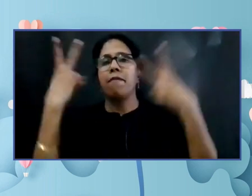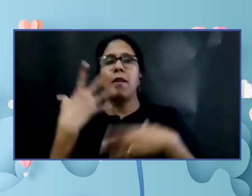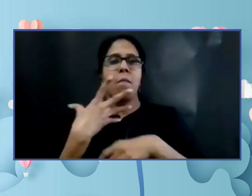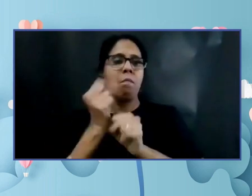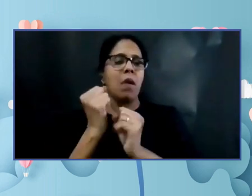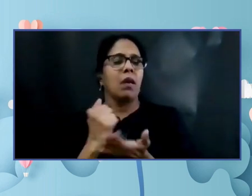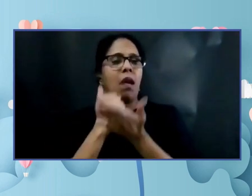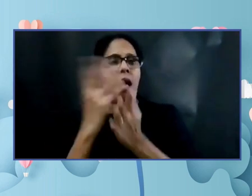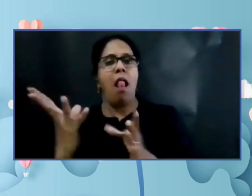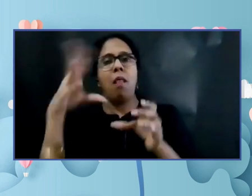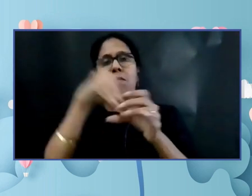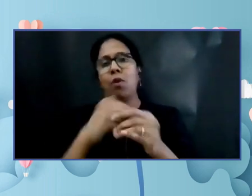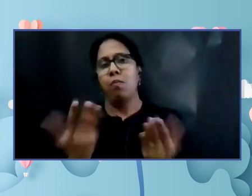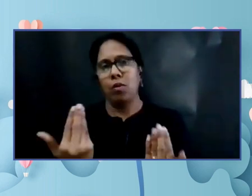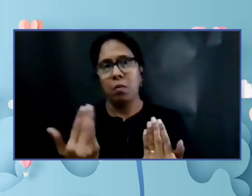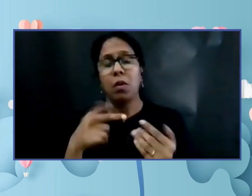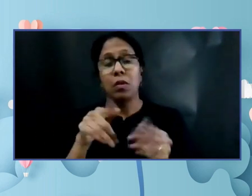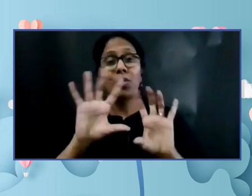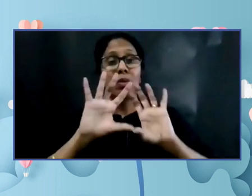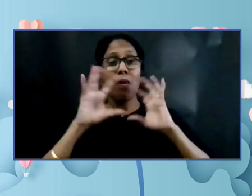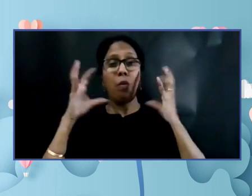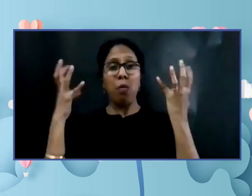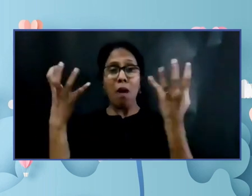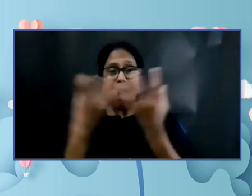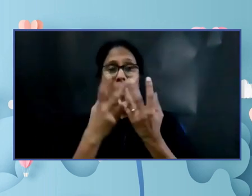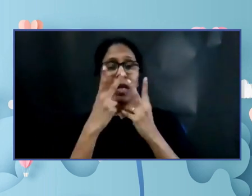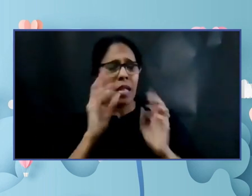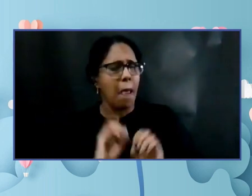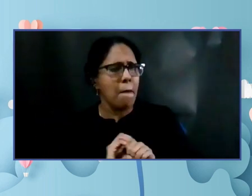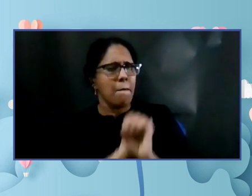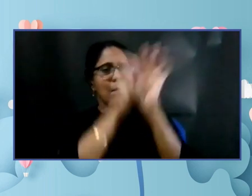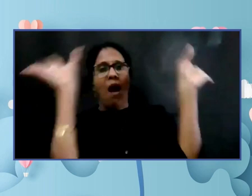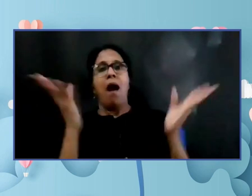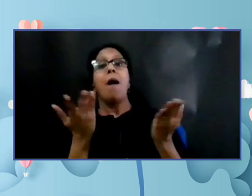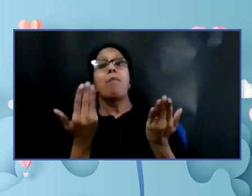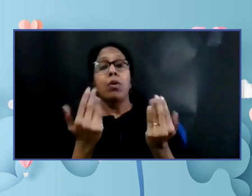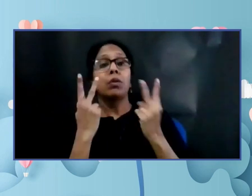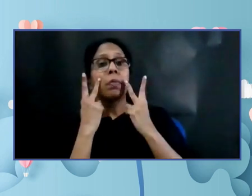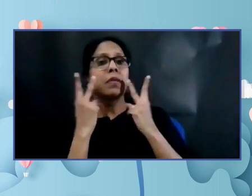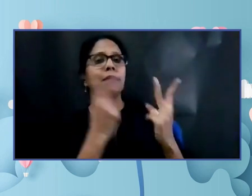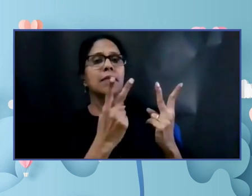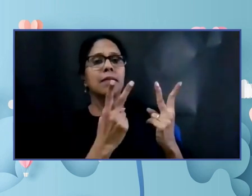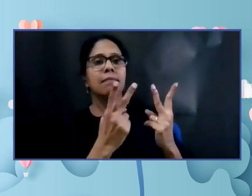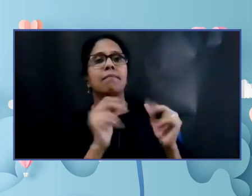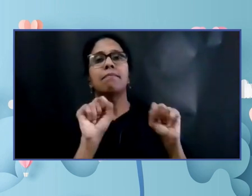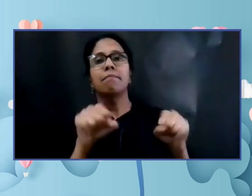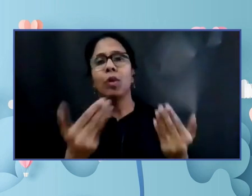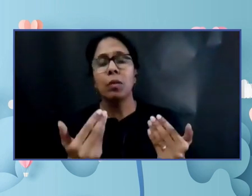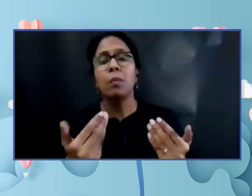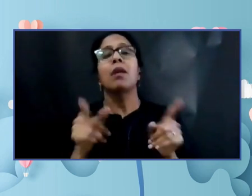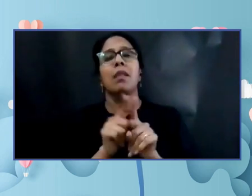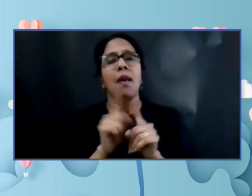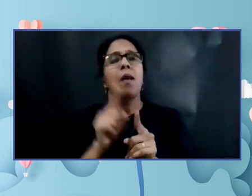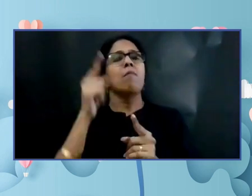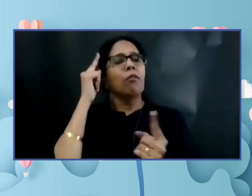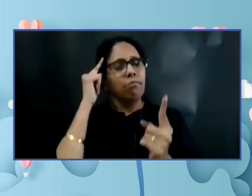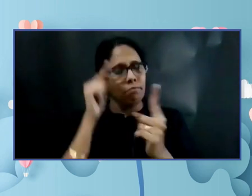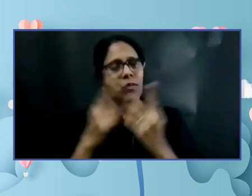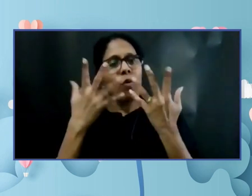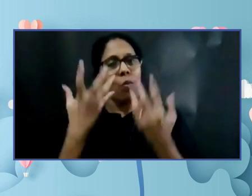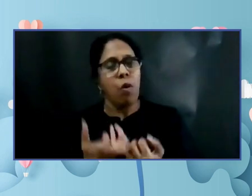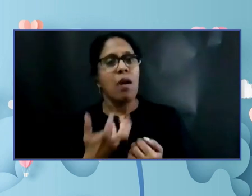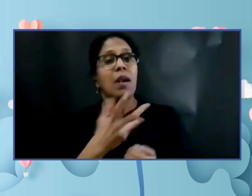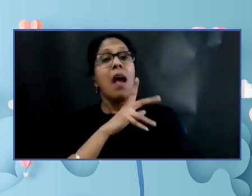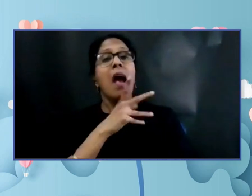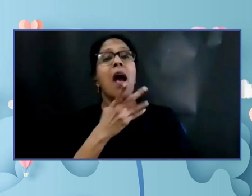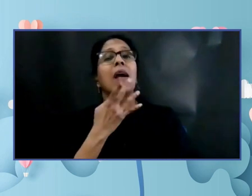will see the world in its brightest form. You will see the world in its all true colors. You will see